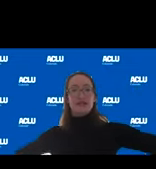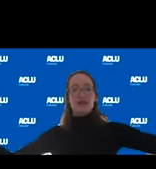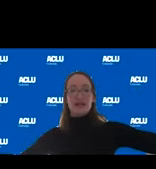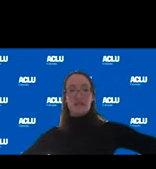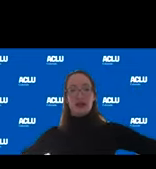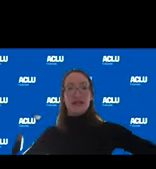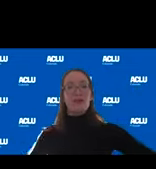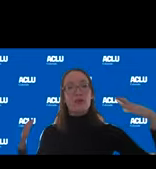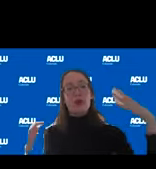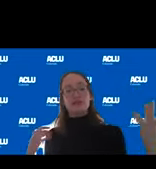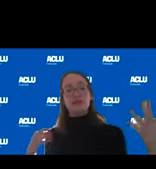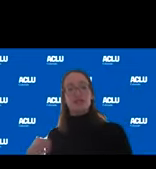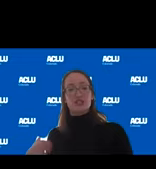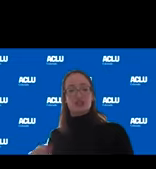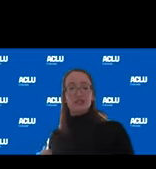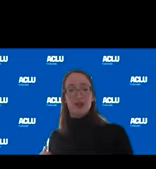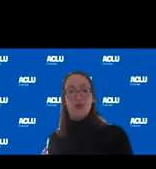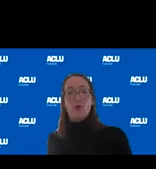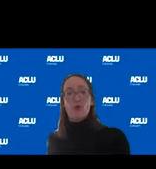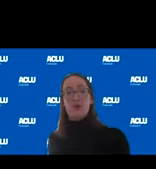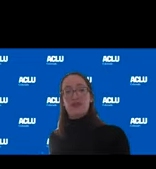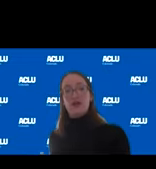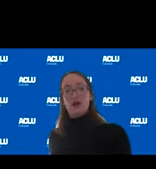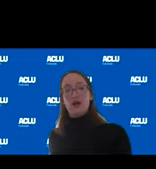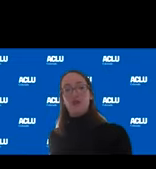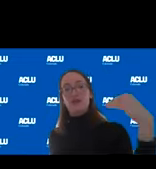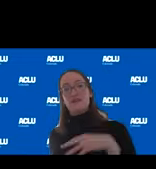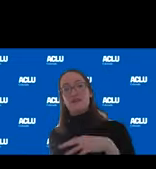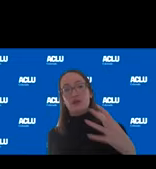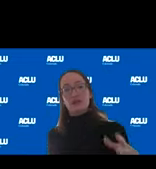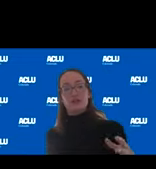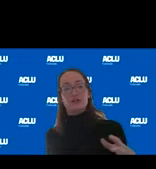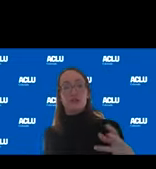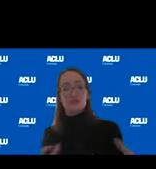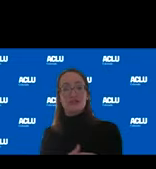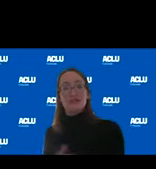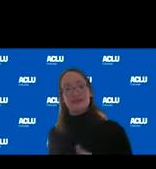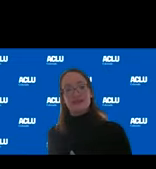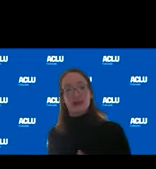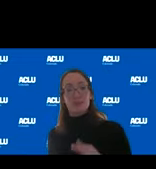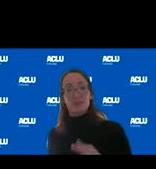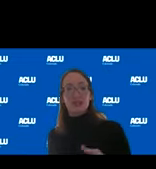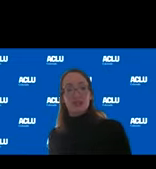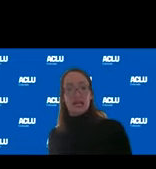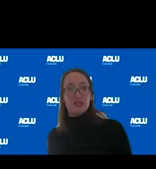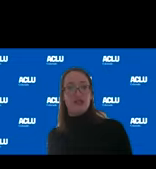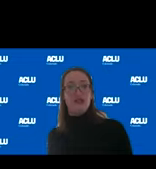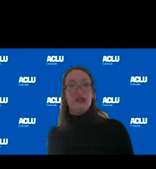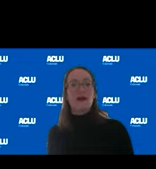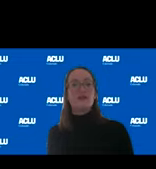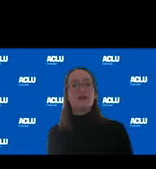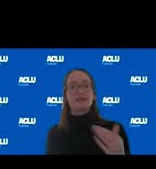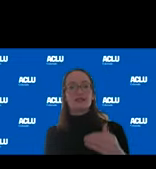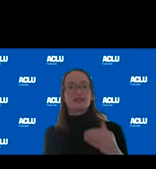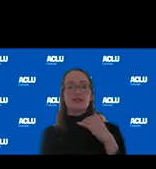need a coordinating body. And we also are suggesting within that $4 million, some is set aside for public education that